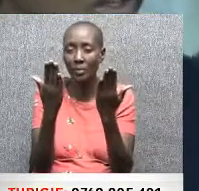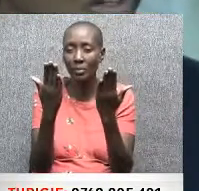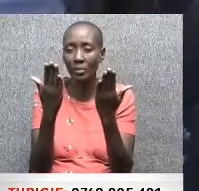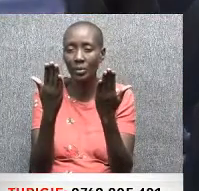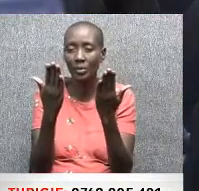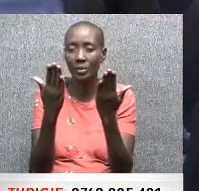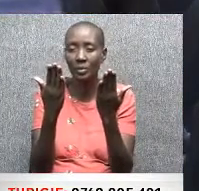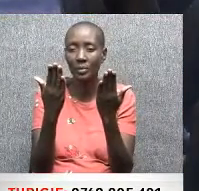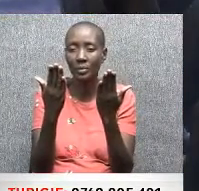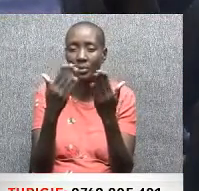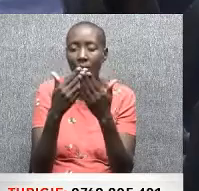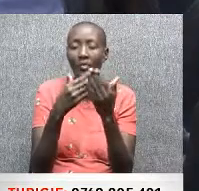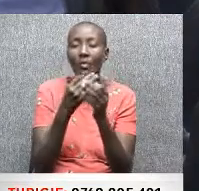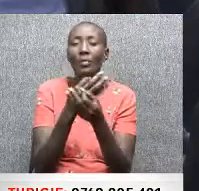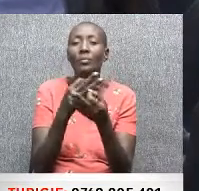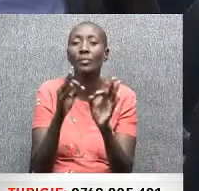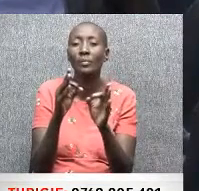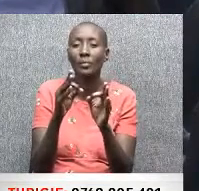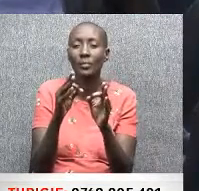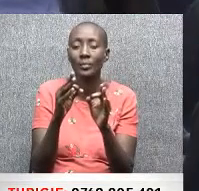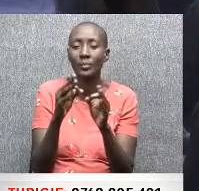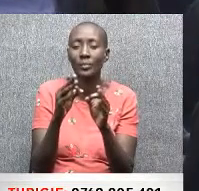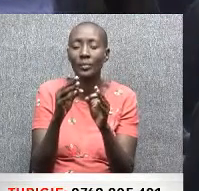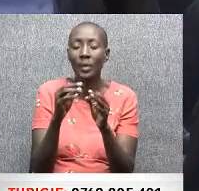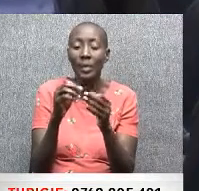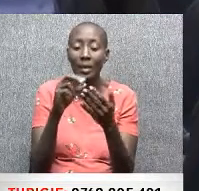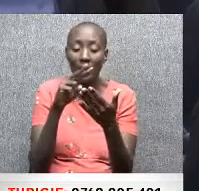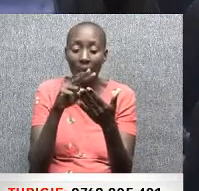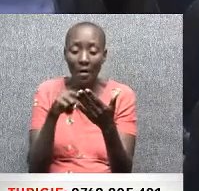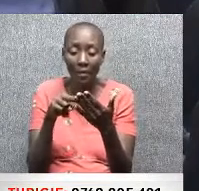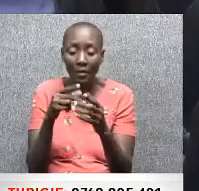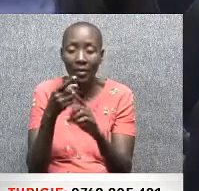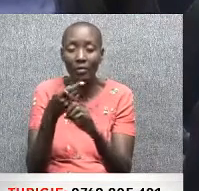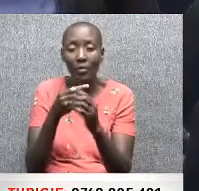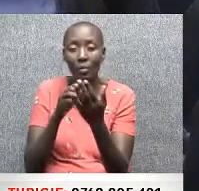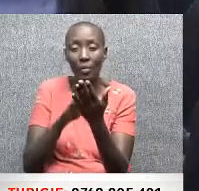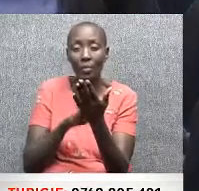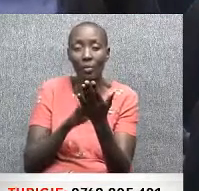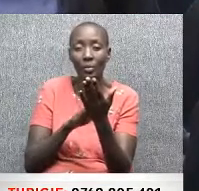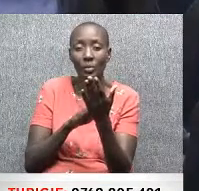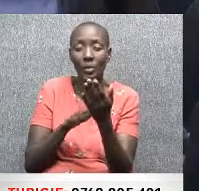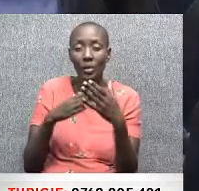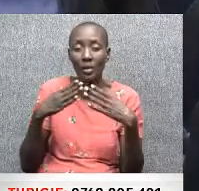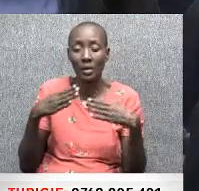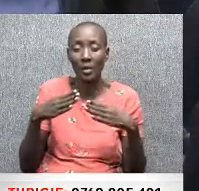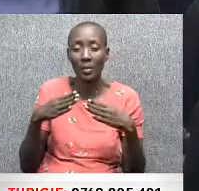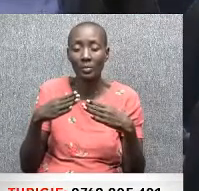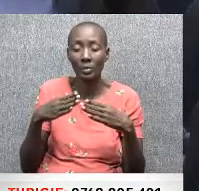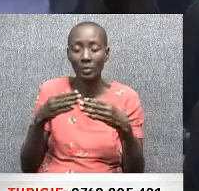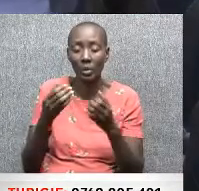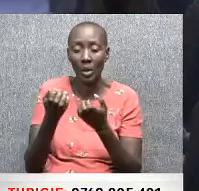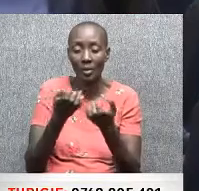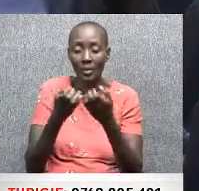kuachiliwa. I note from the submissions that the accused persons are investors in the country.